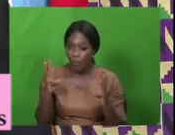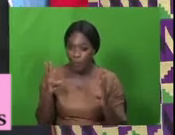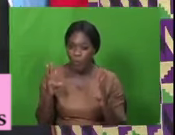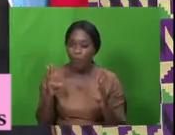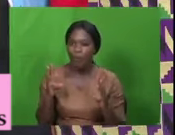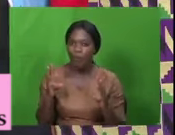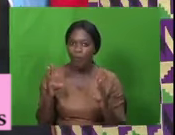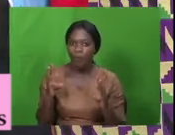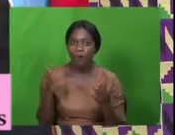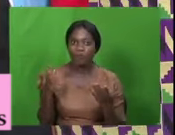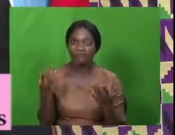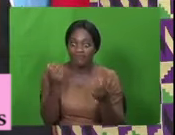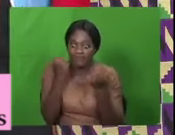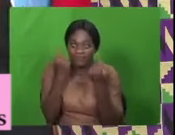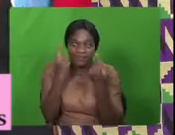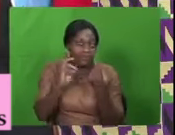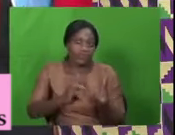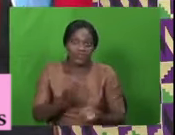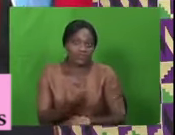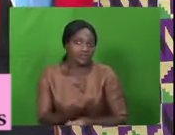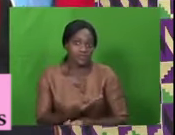took us off course.